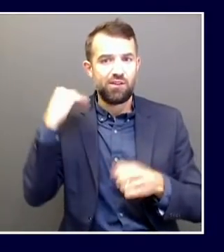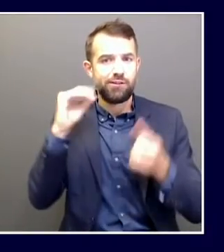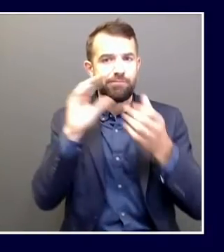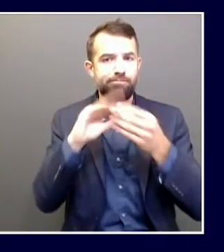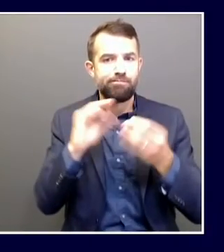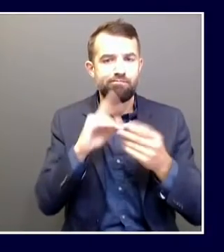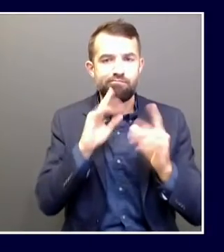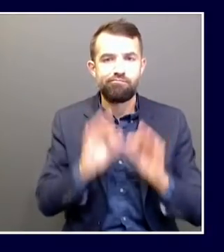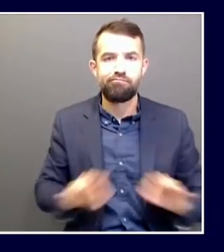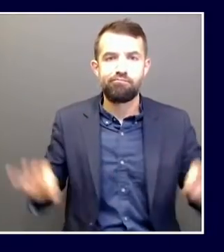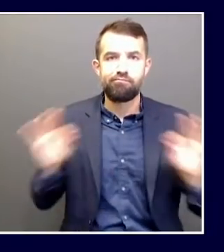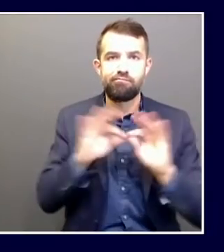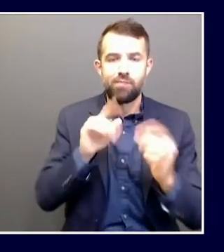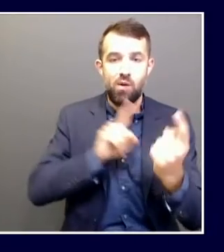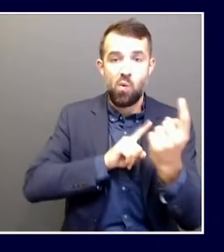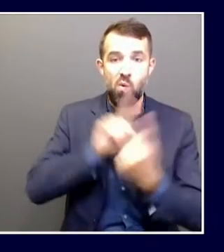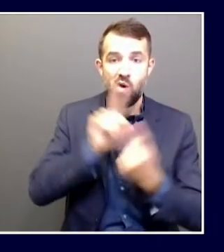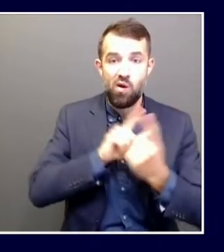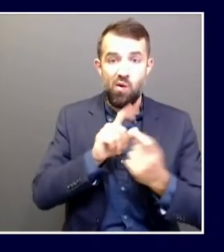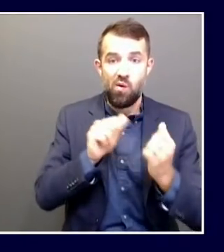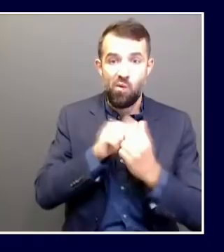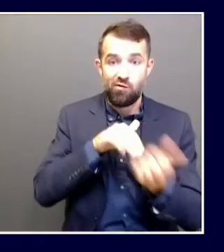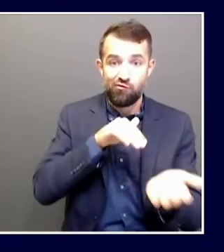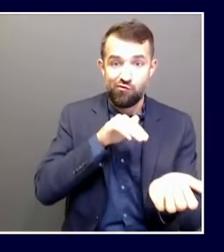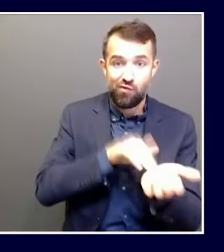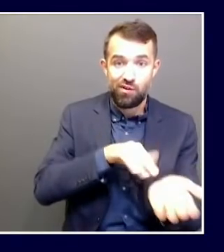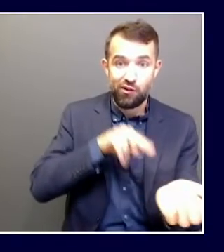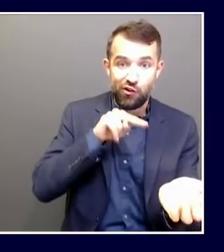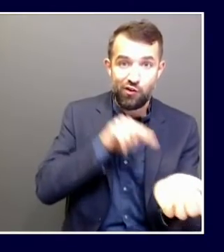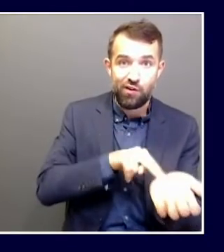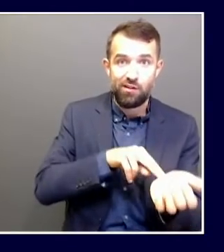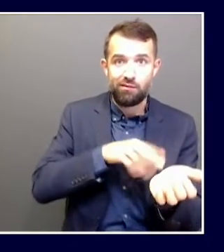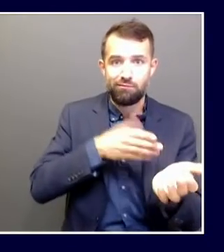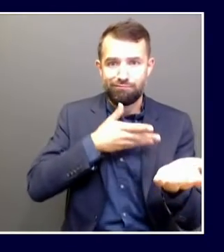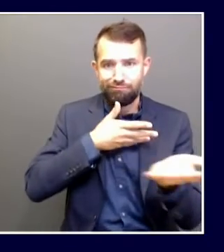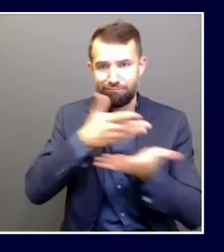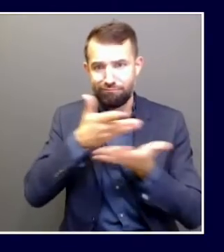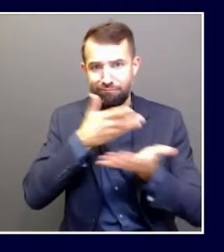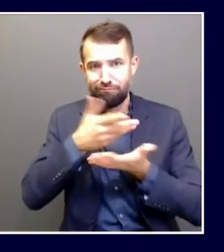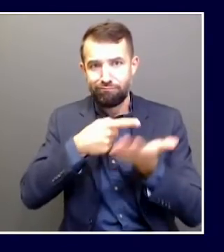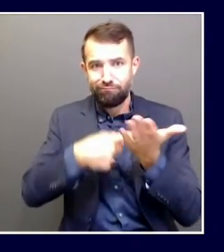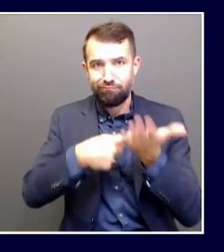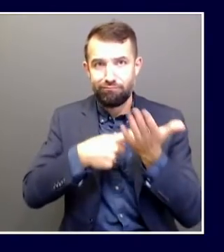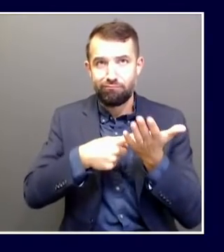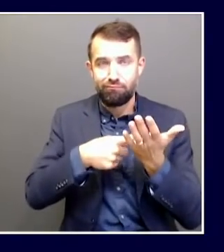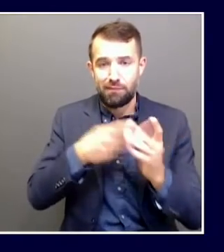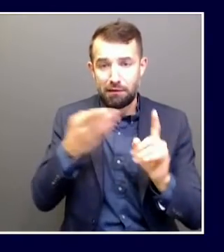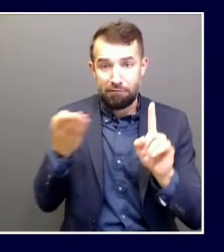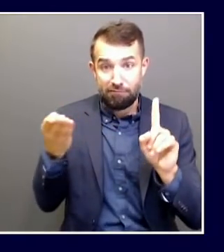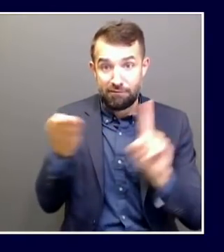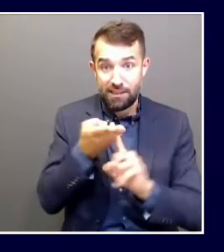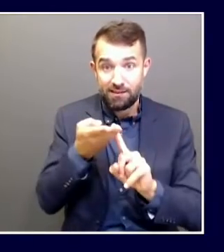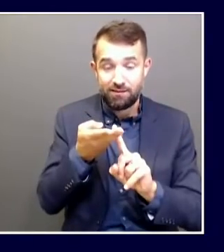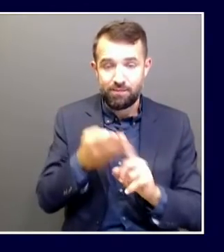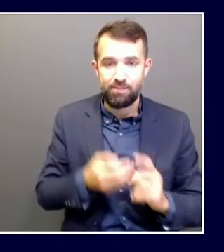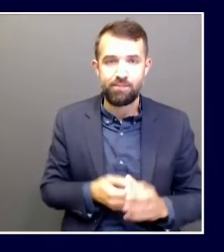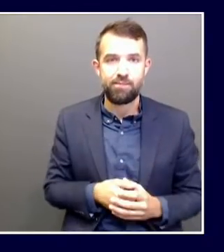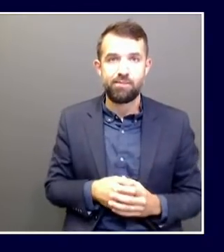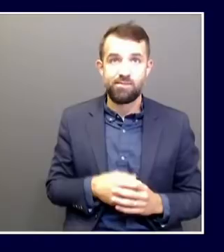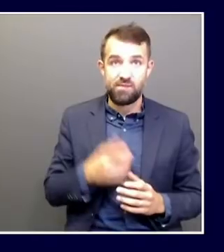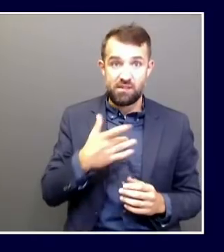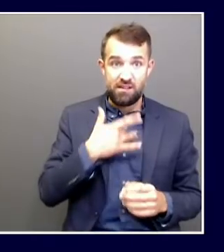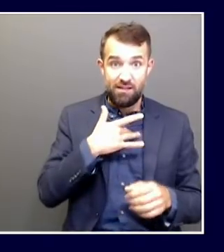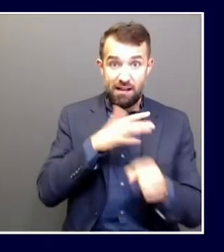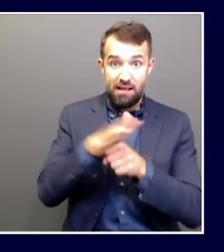are with healthcare providers. But I'm wondering at this point if that's enough, if you feel that more people need to try to broach this topic